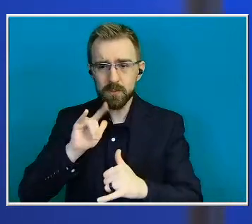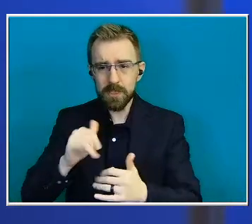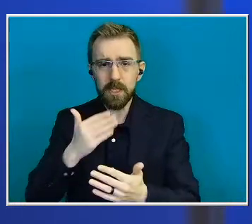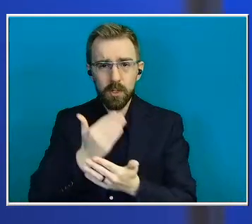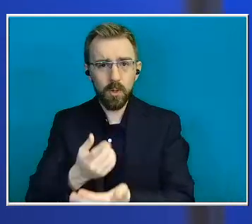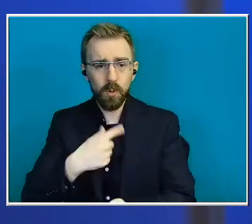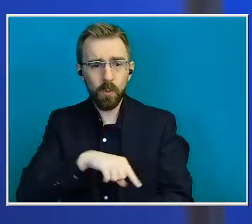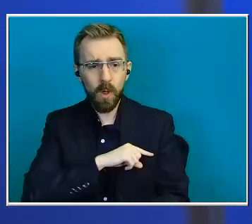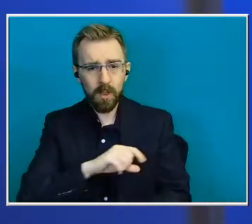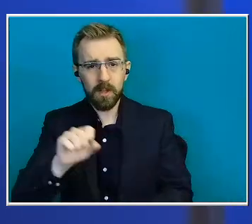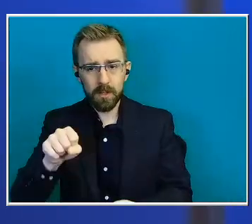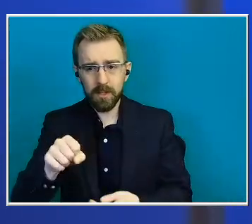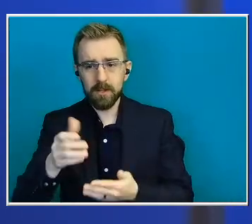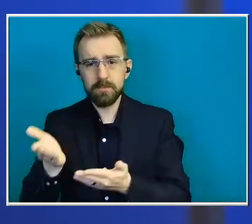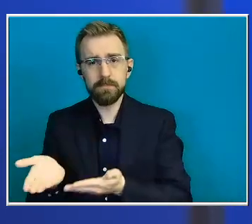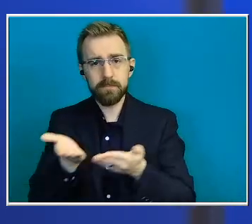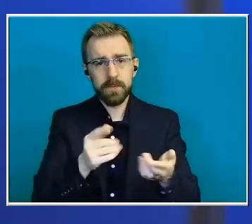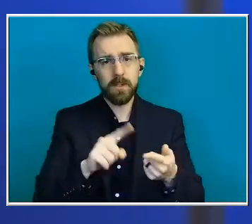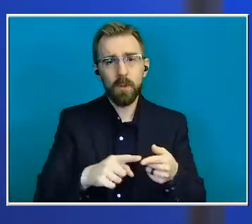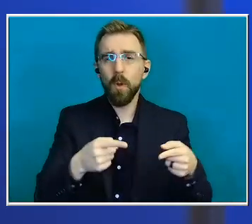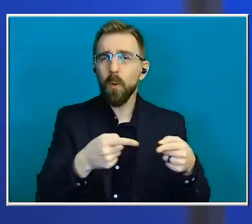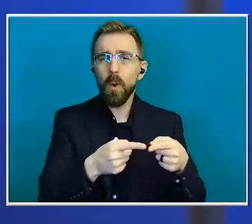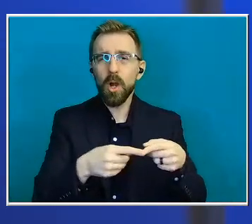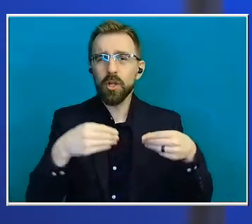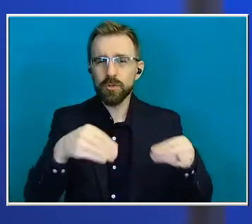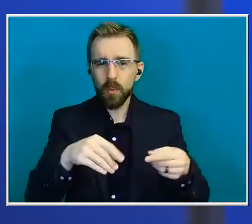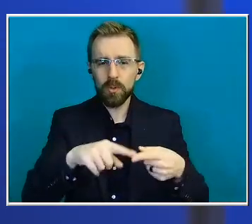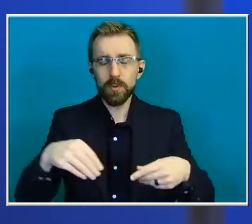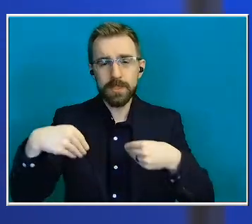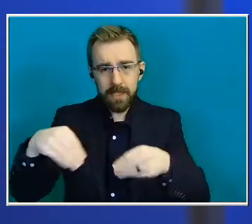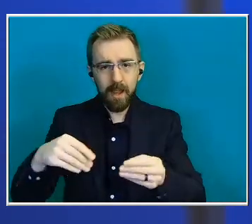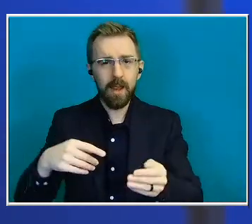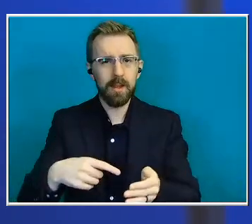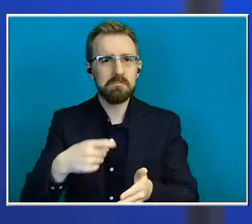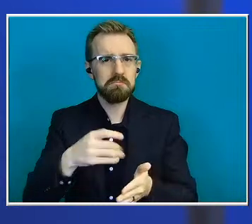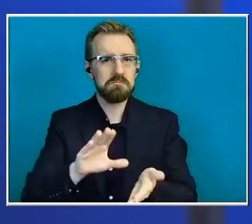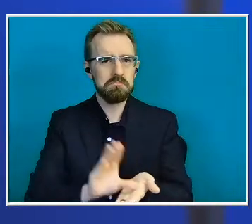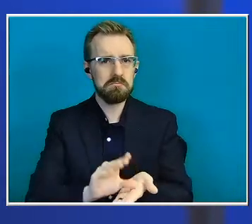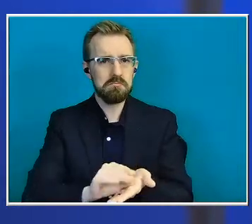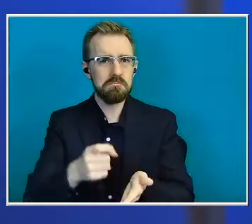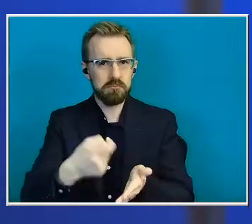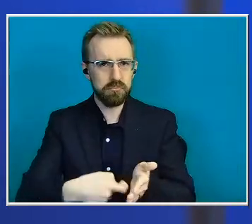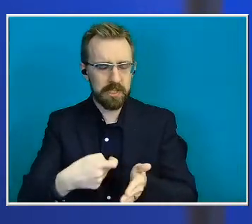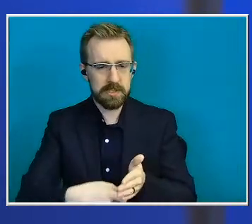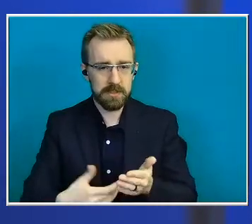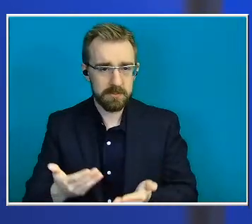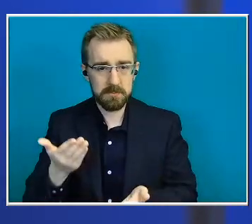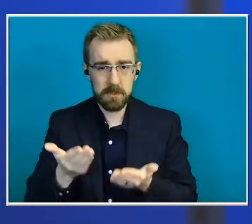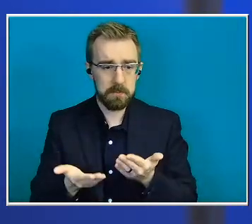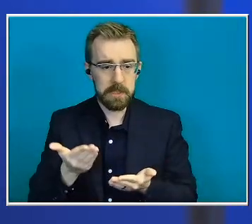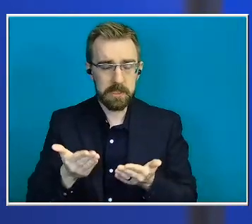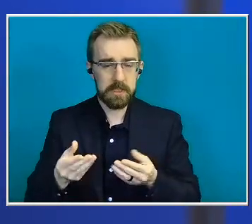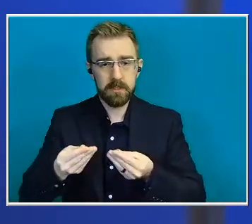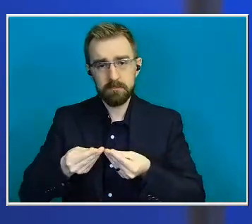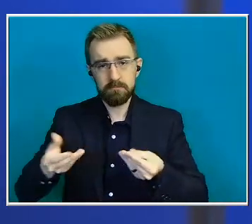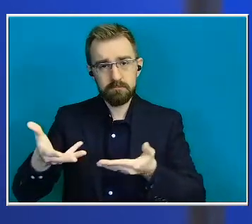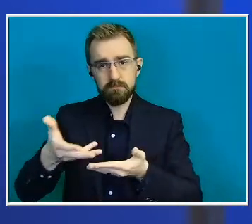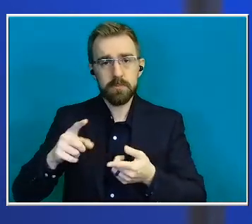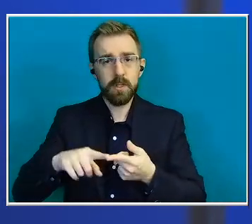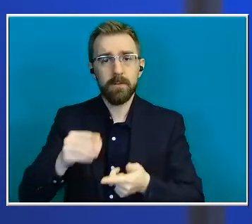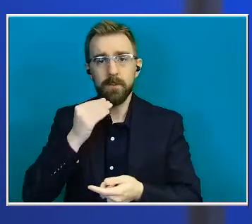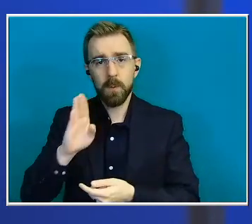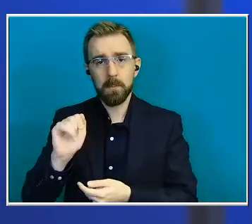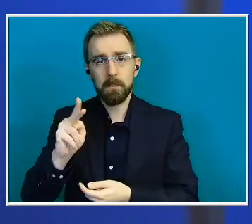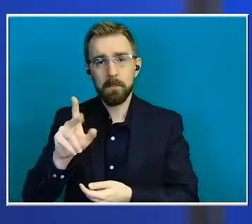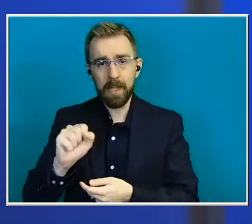to corner stores to sell at affordable prices there, and then maybe, distributing also to food banks. So we have this